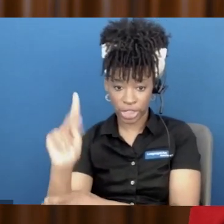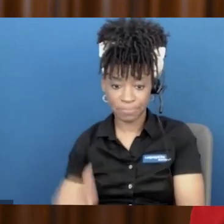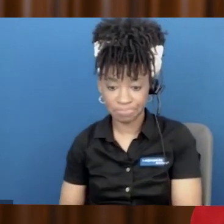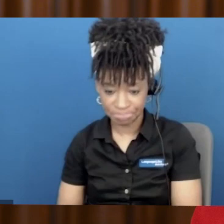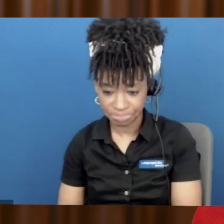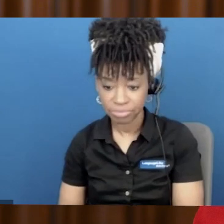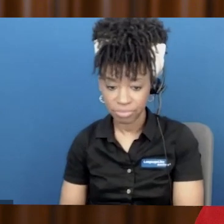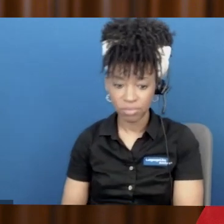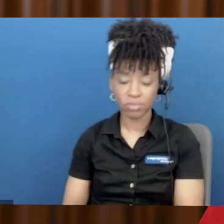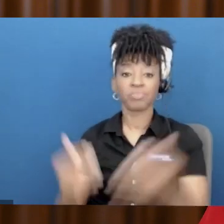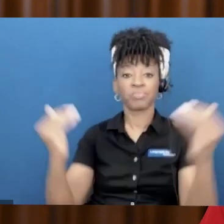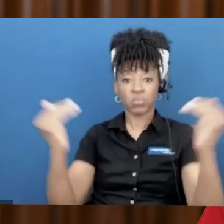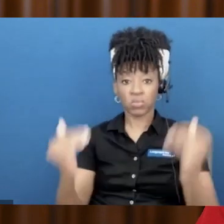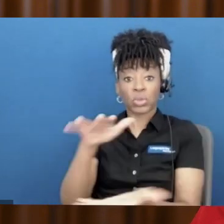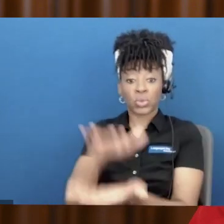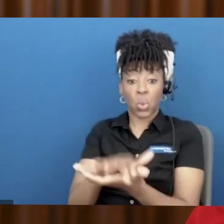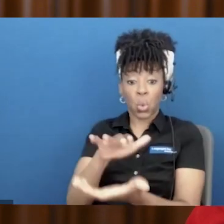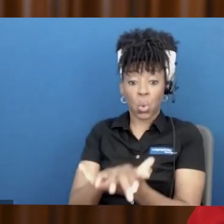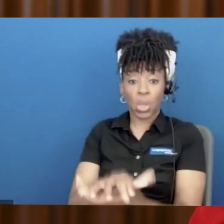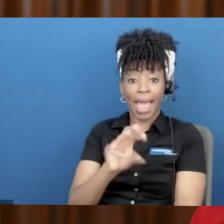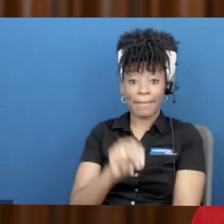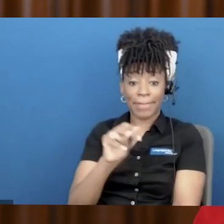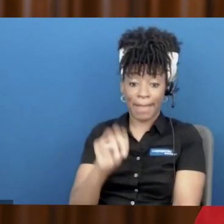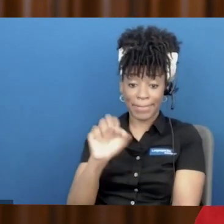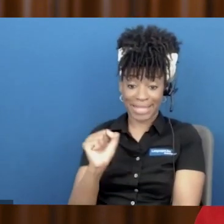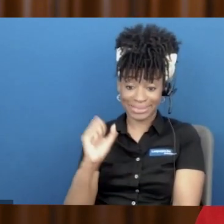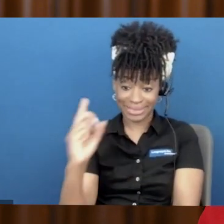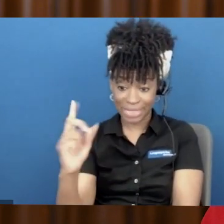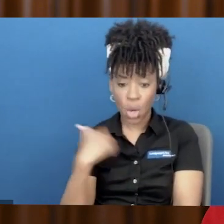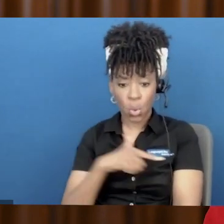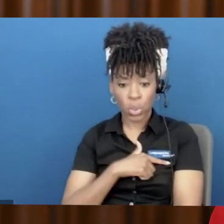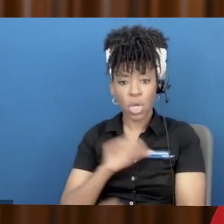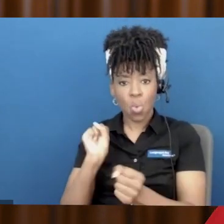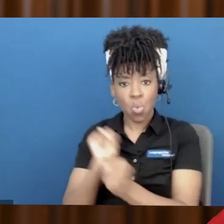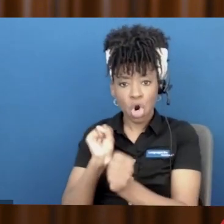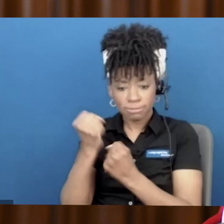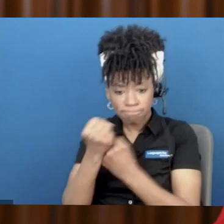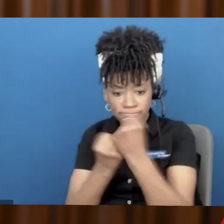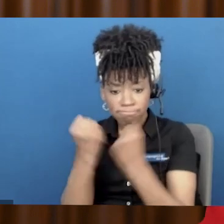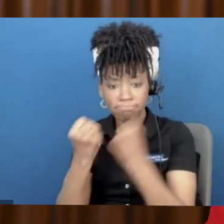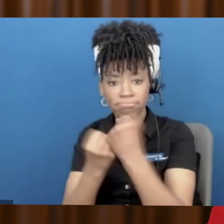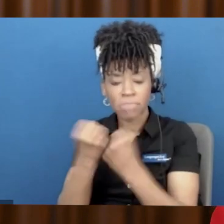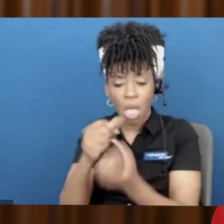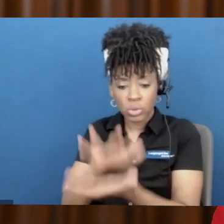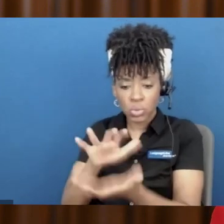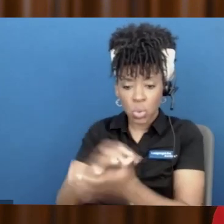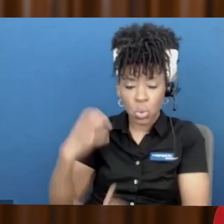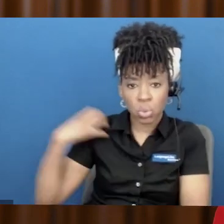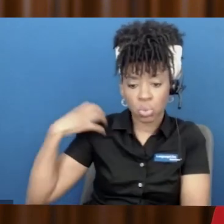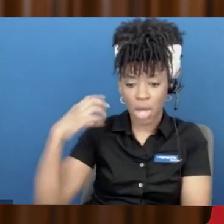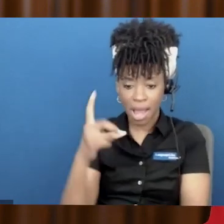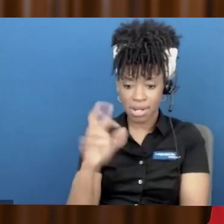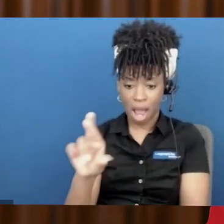our new school superintendent, Dr. Carlton Jenkins, to create childcare options for low-income families with elementary-age